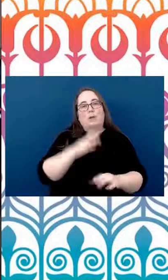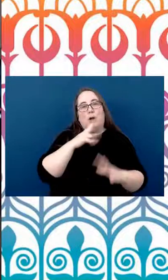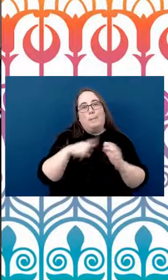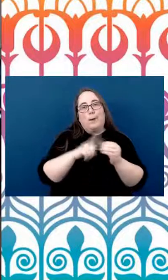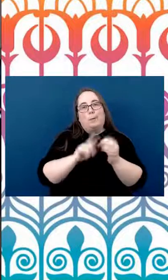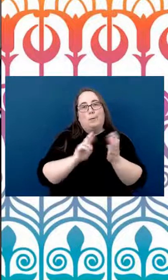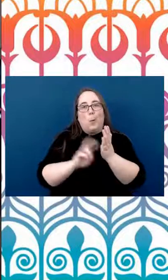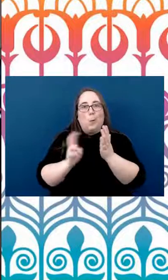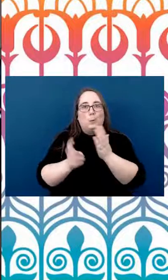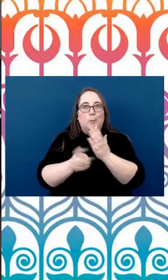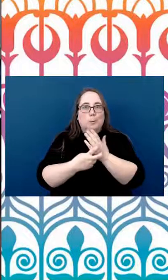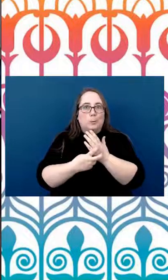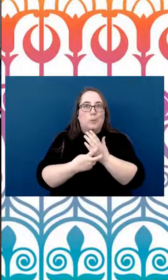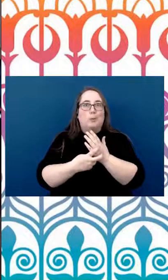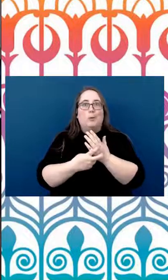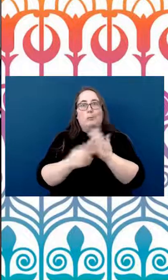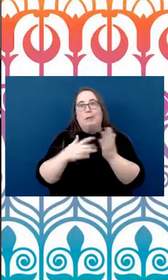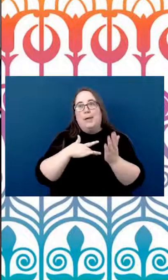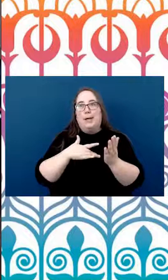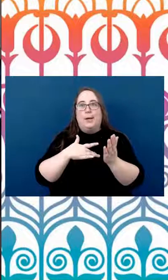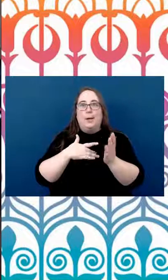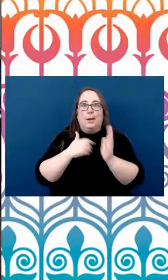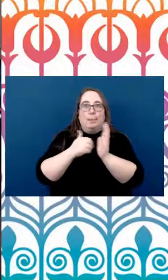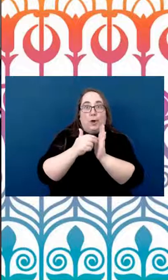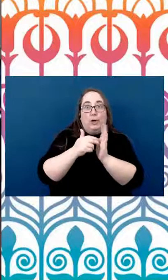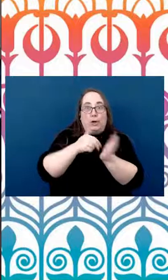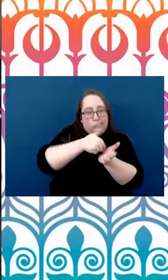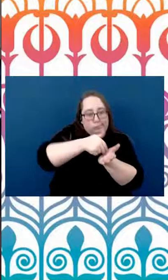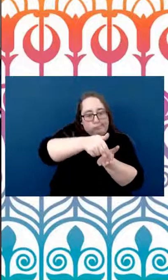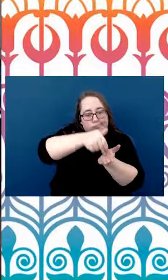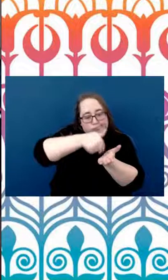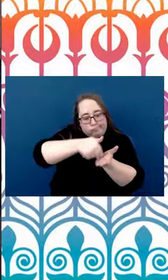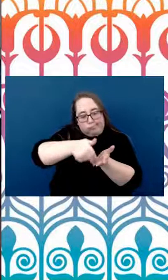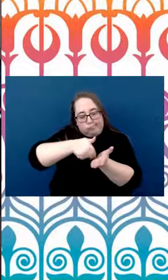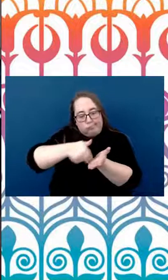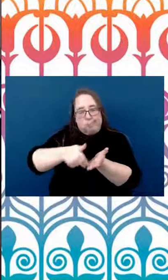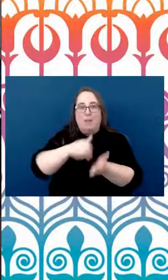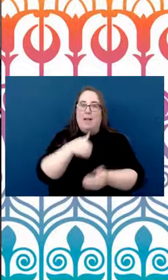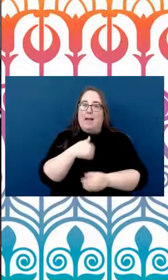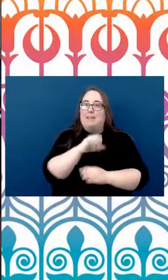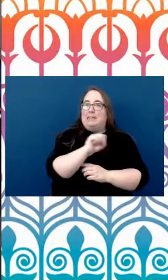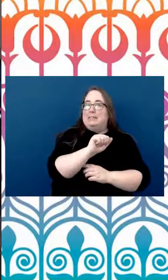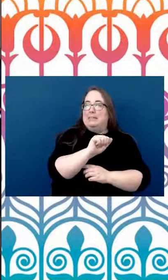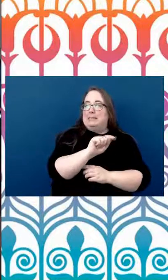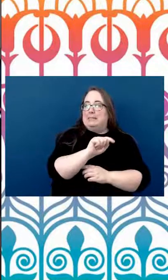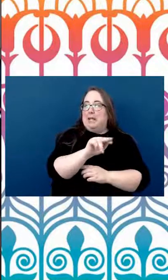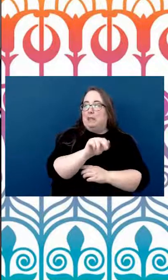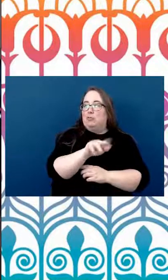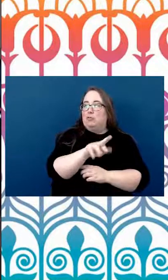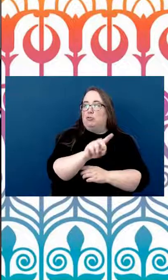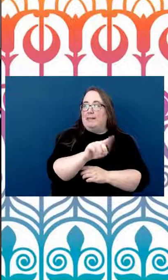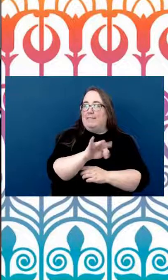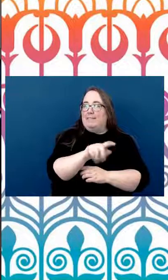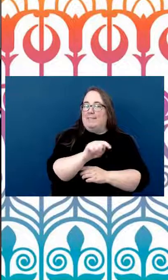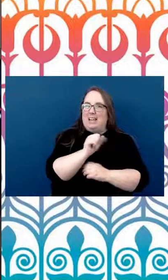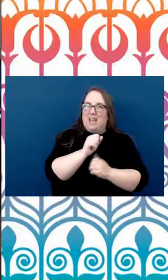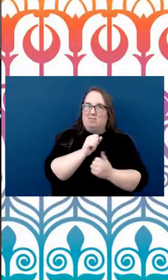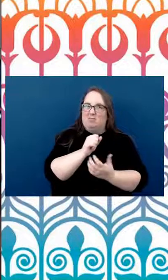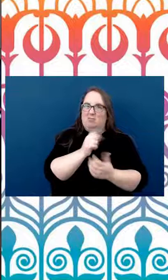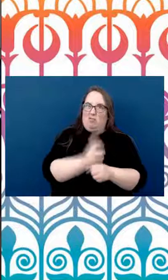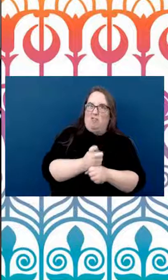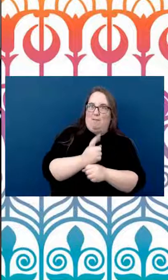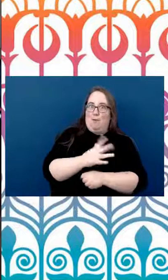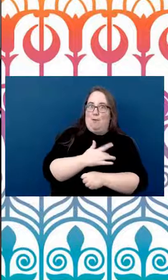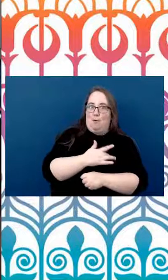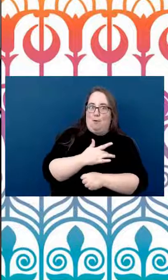on butter. Well, that has saturated fat, which can be really hard for your heart. This is